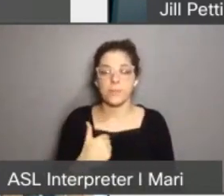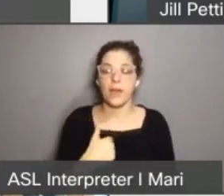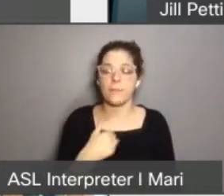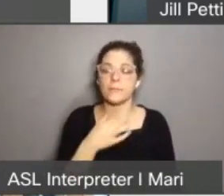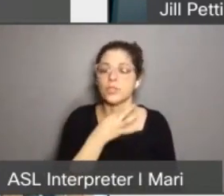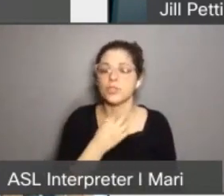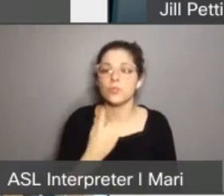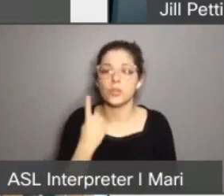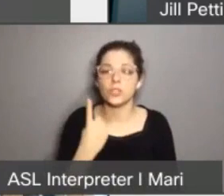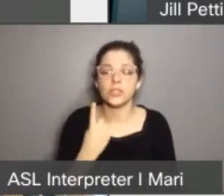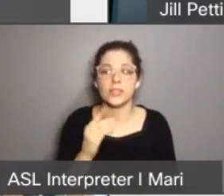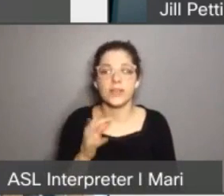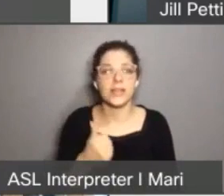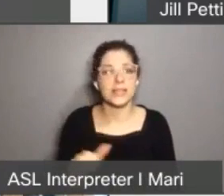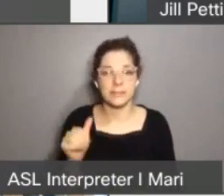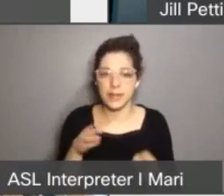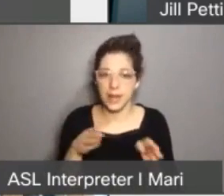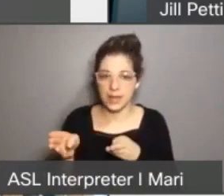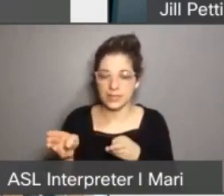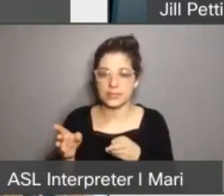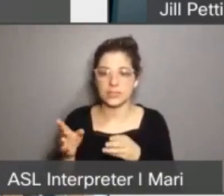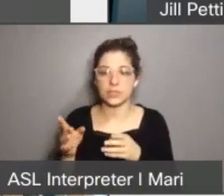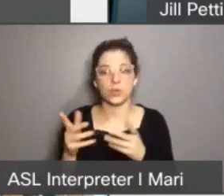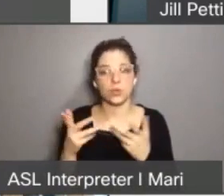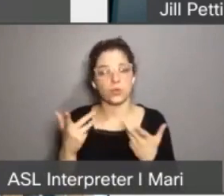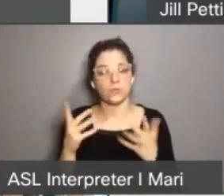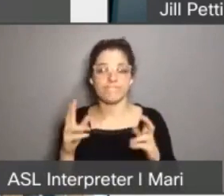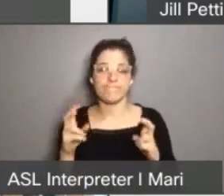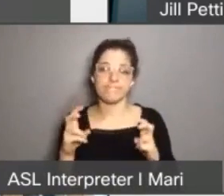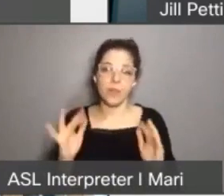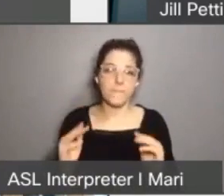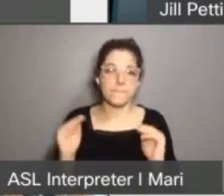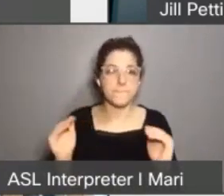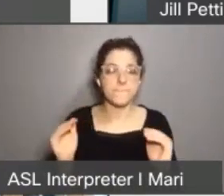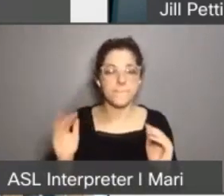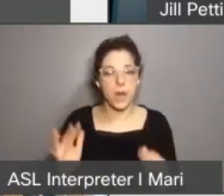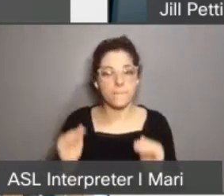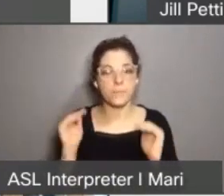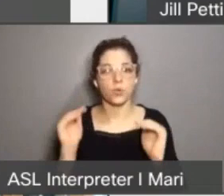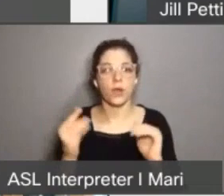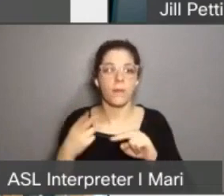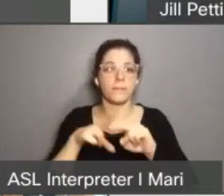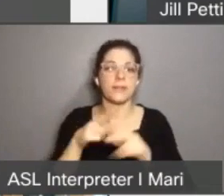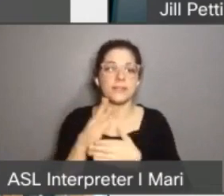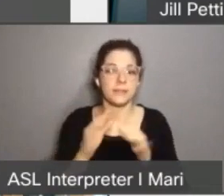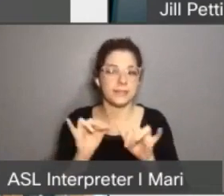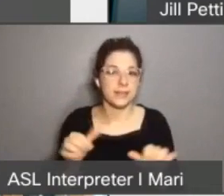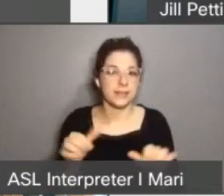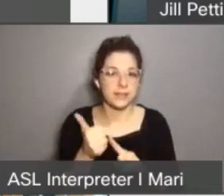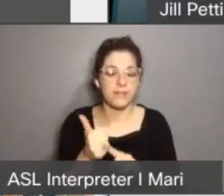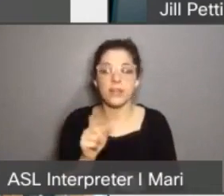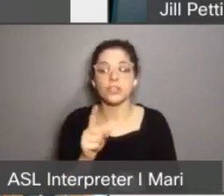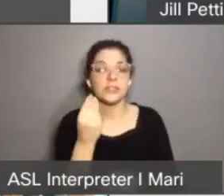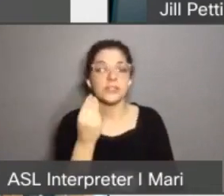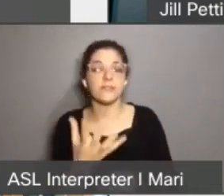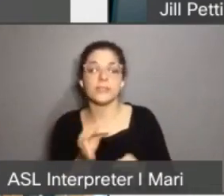wondering if there's any plans to sort of upgrade and optimize some of the systems. And just to give you